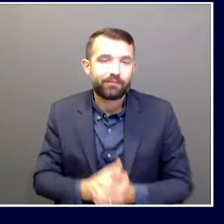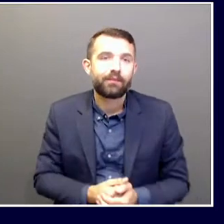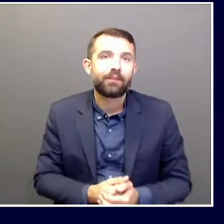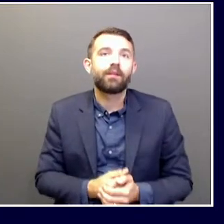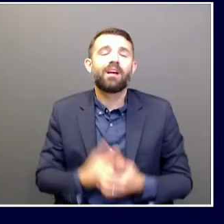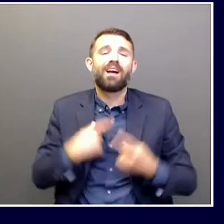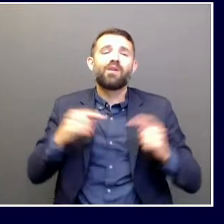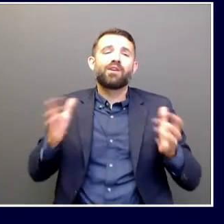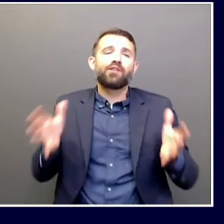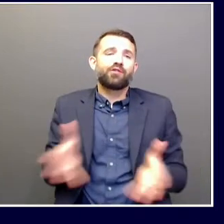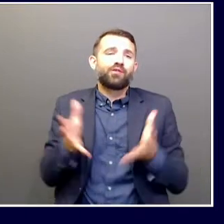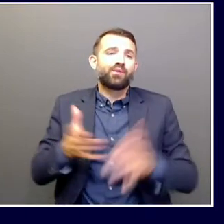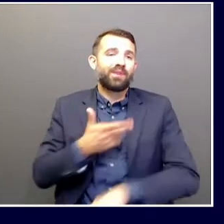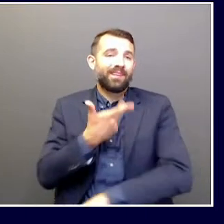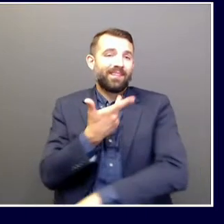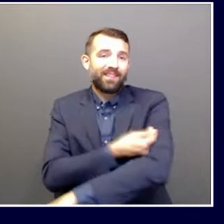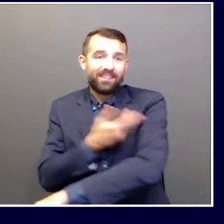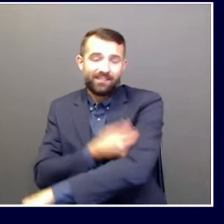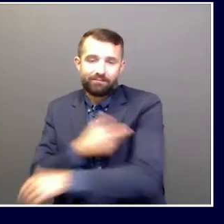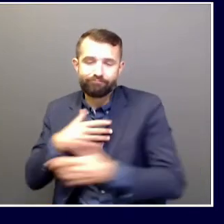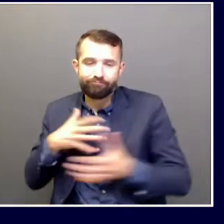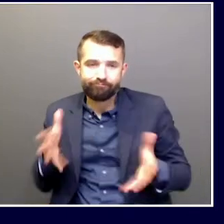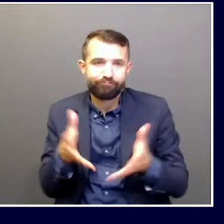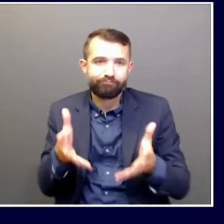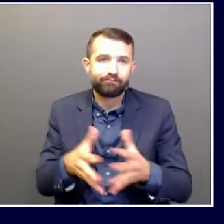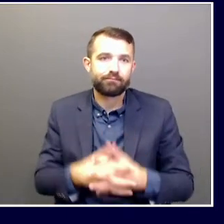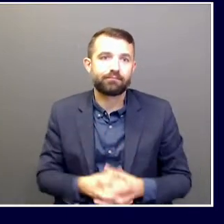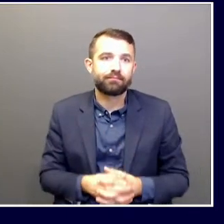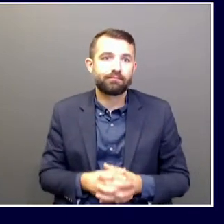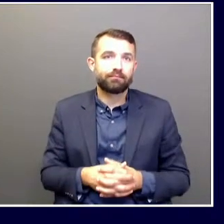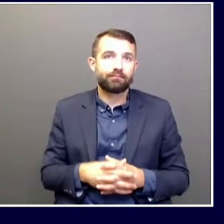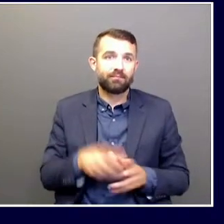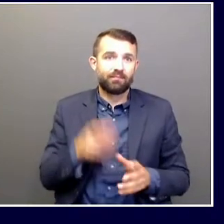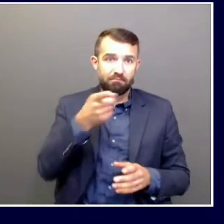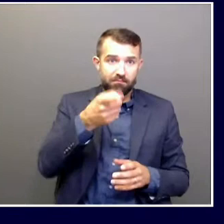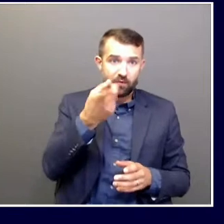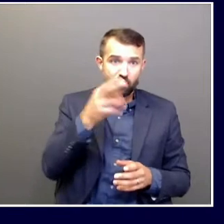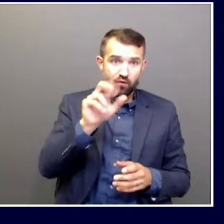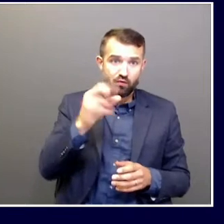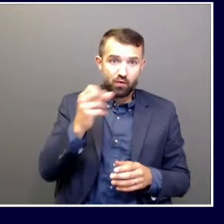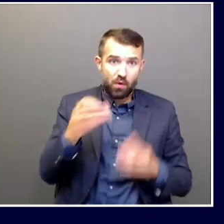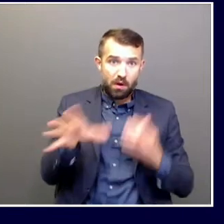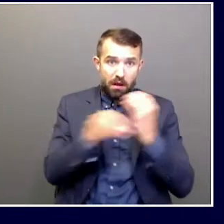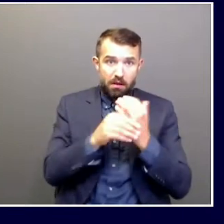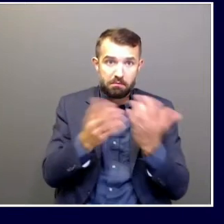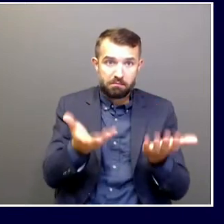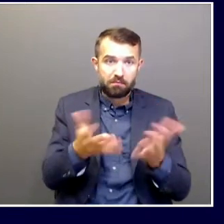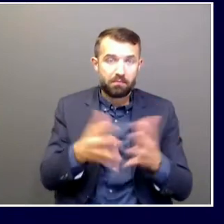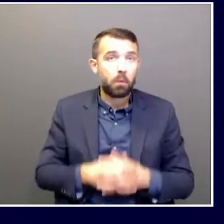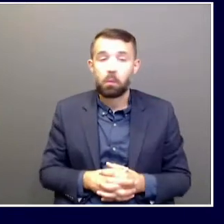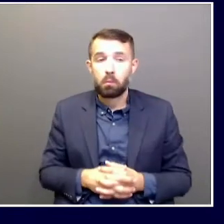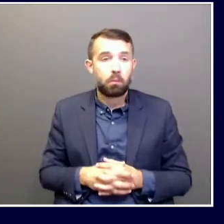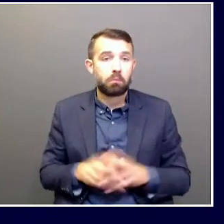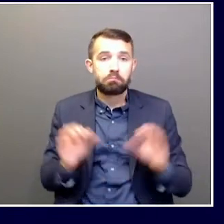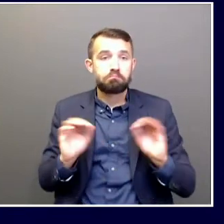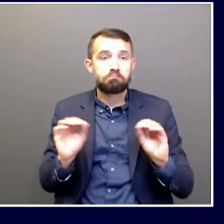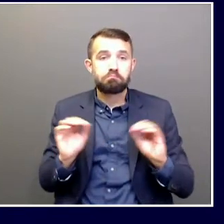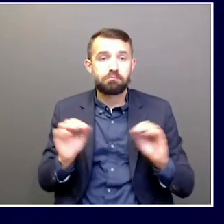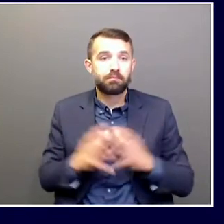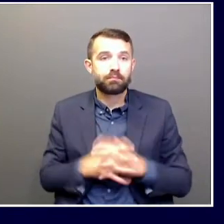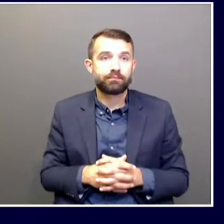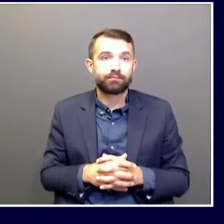Thank you. Dr. Shah, sorry, did you want to add anything? No, nothing else from me, Patty. Okay, thanks. Thanks. Over to Joe Lawler